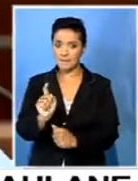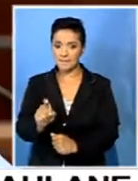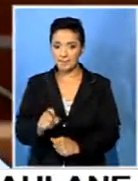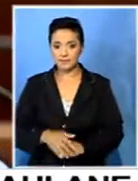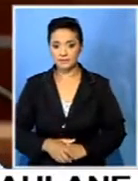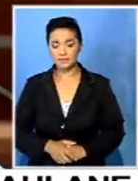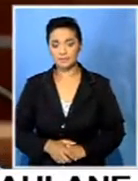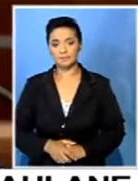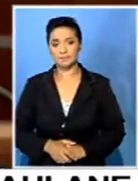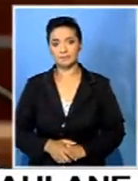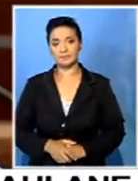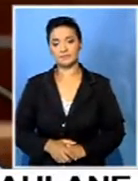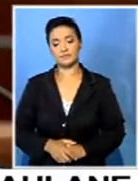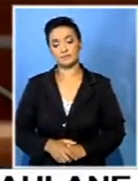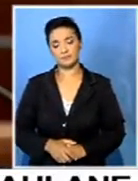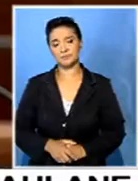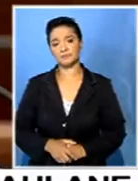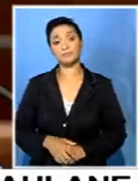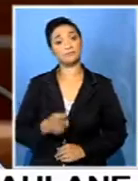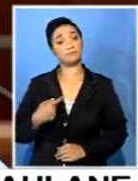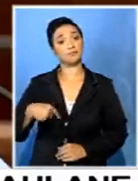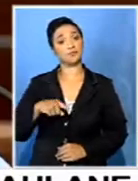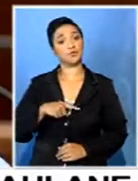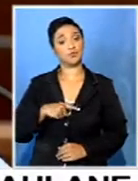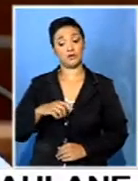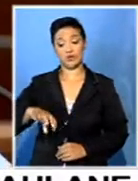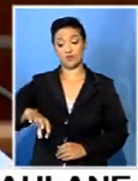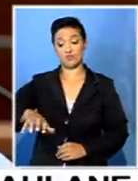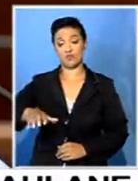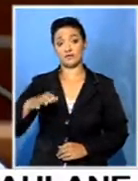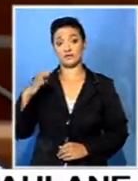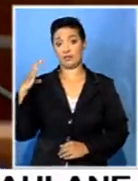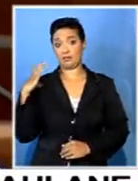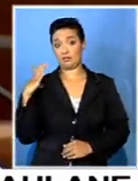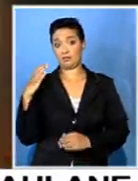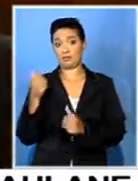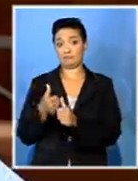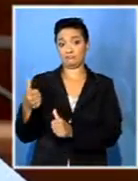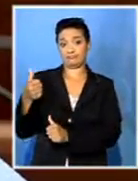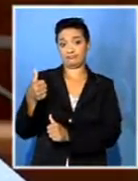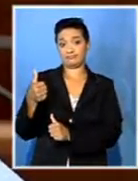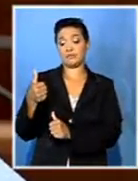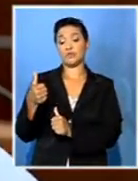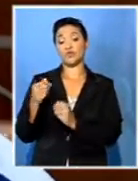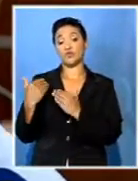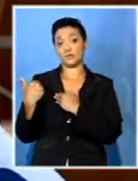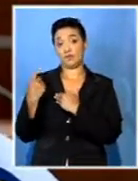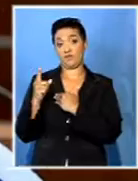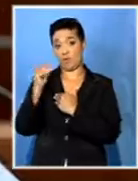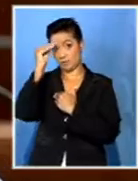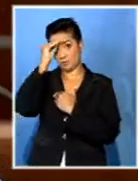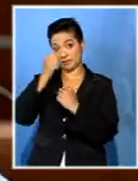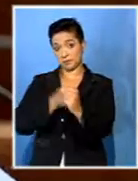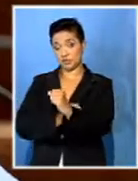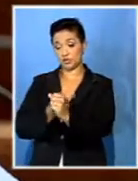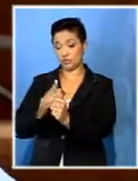us, and that's exactly the discussion we have with the provincial commissioners. We are going into a session